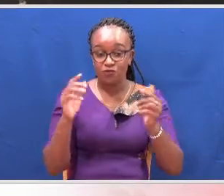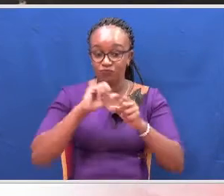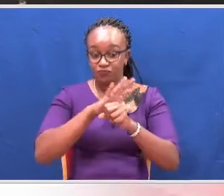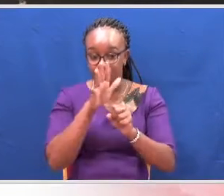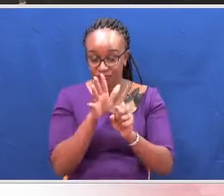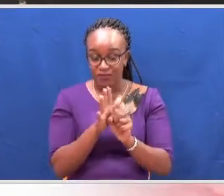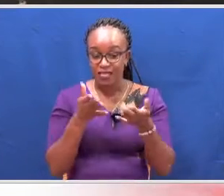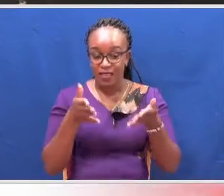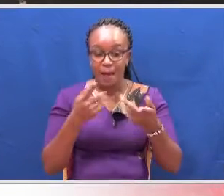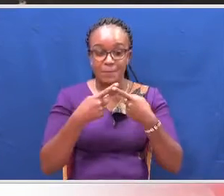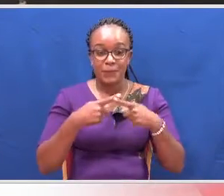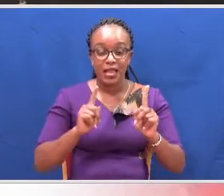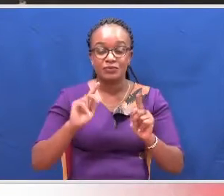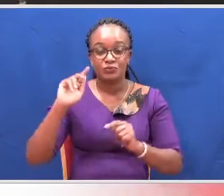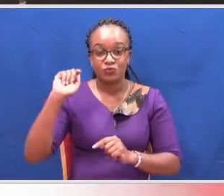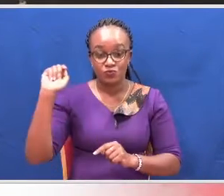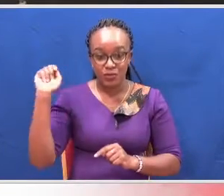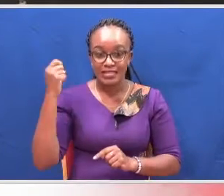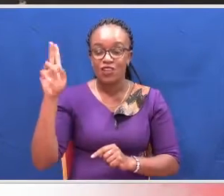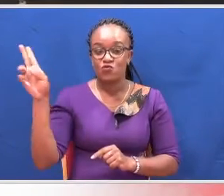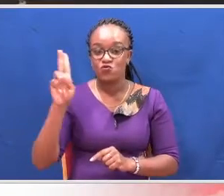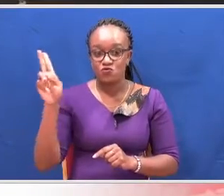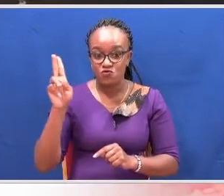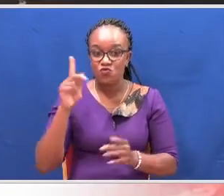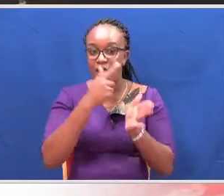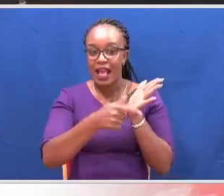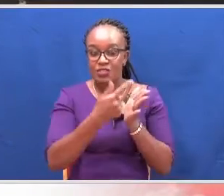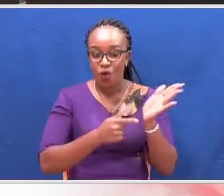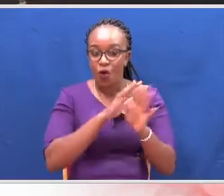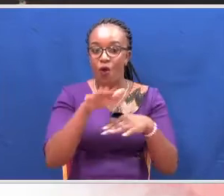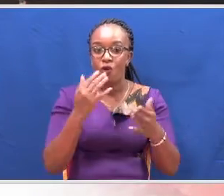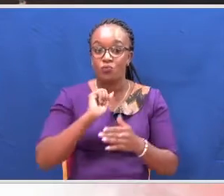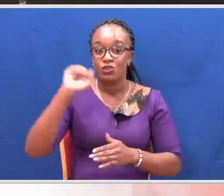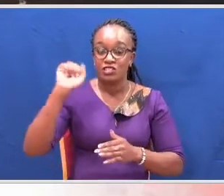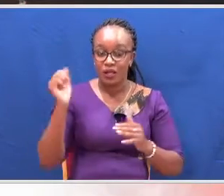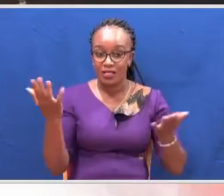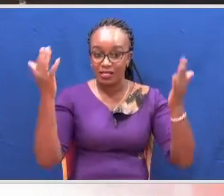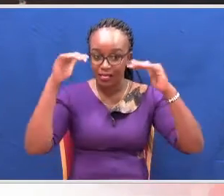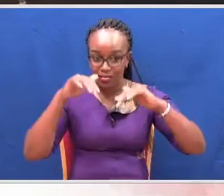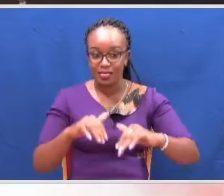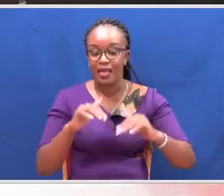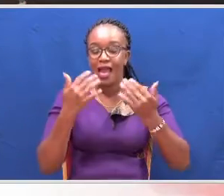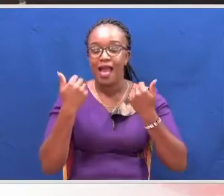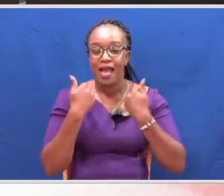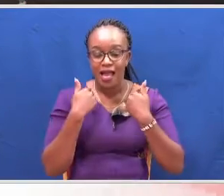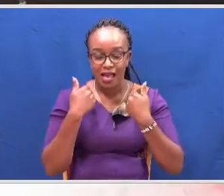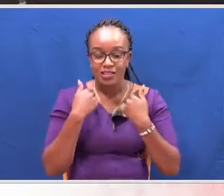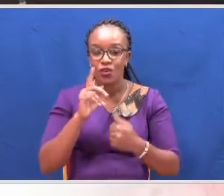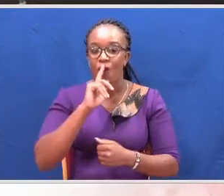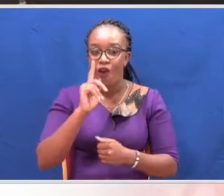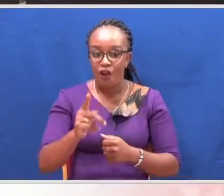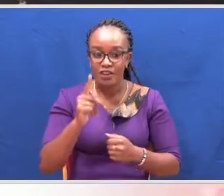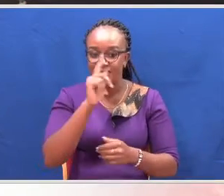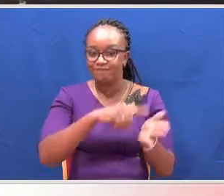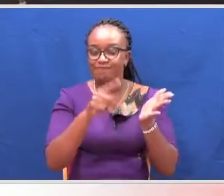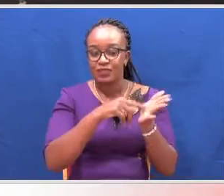Uhuru Kenyatta's directive to ban all political gatherings may be his misdoing. 5 months ago, the president made a similar directive, but